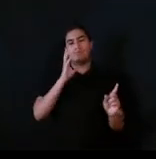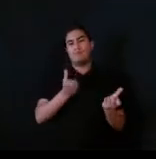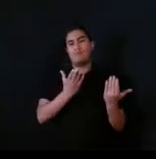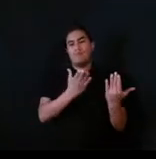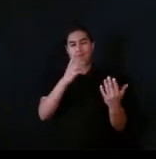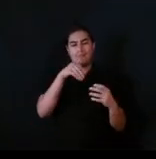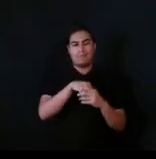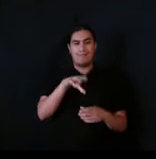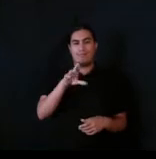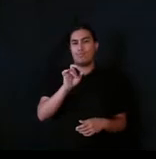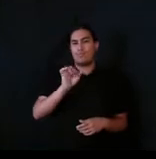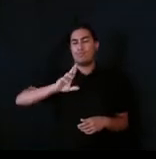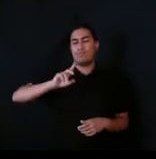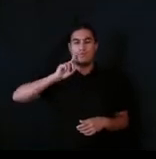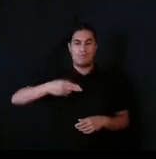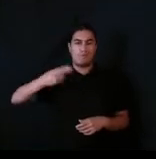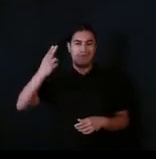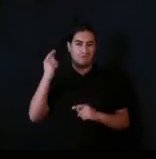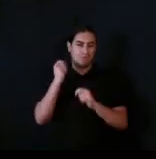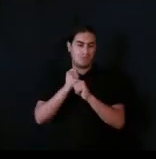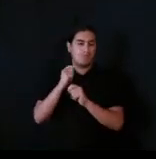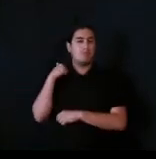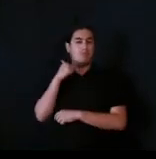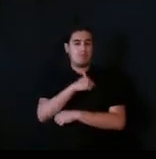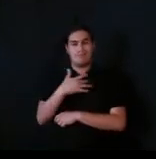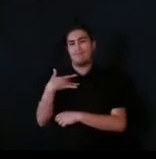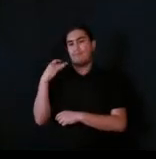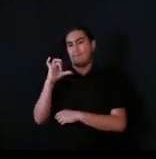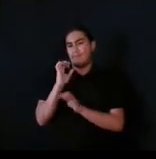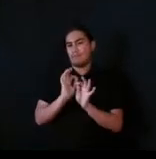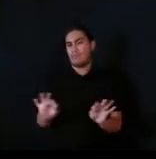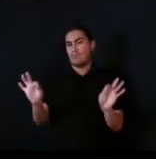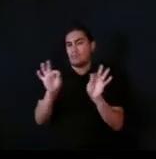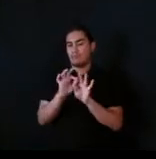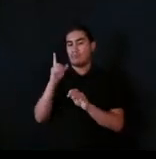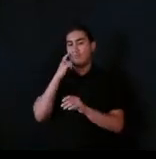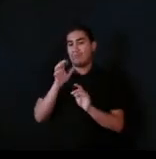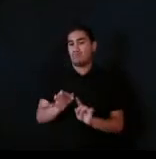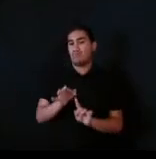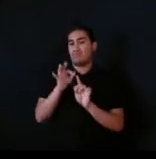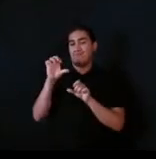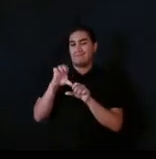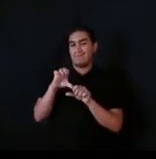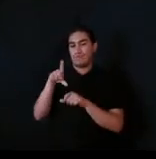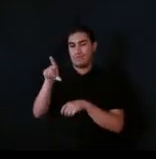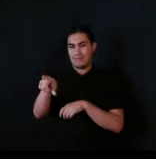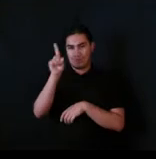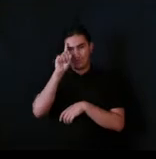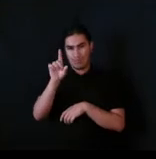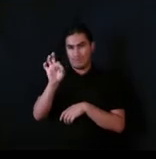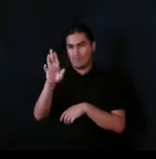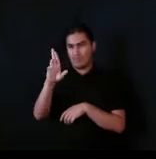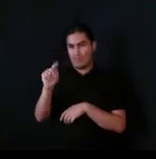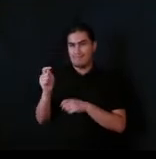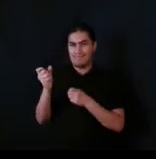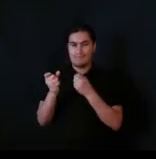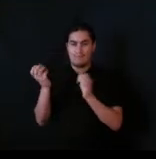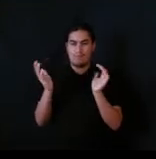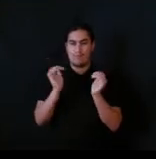with high truck volumes we feel that this is important given the fact that there are unique fueling needs for freight vehicles versus passenger